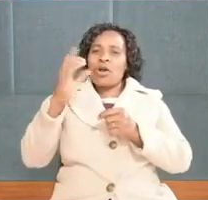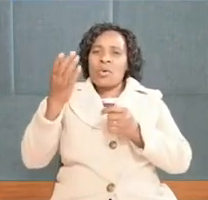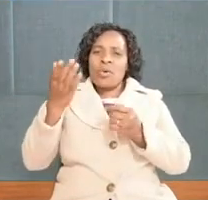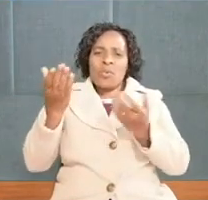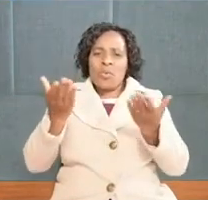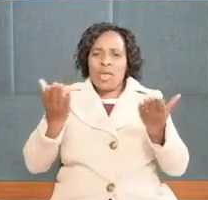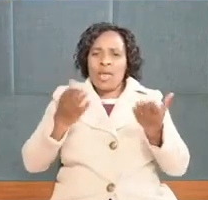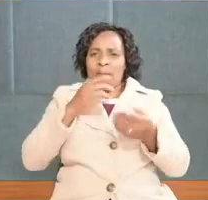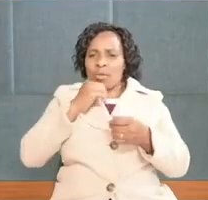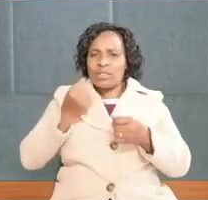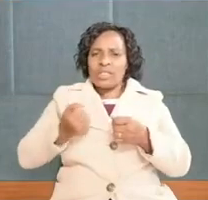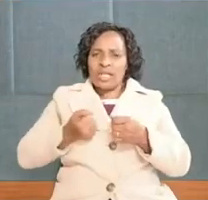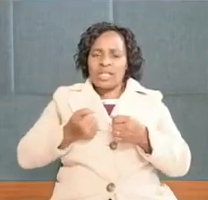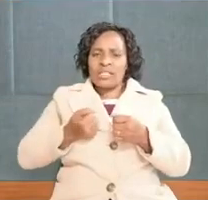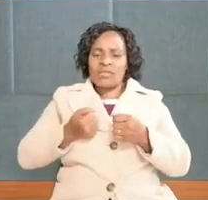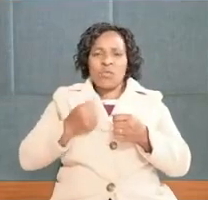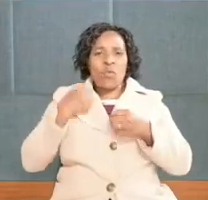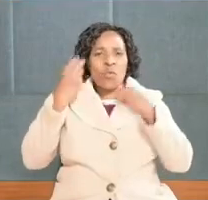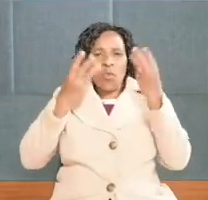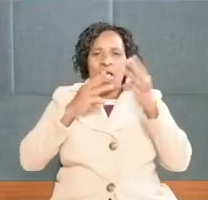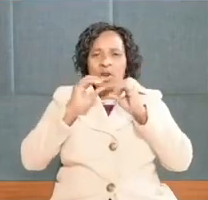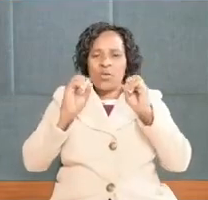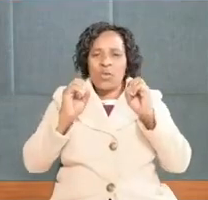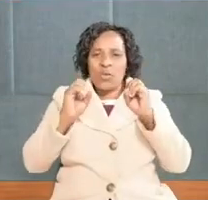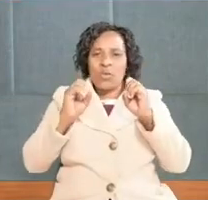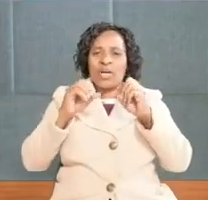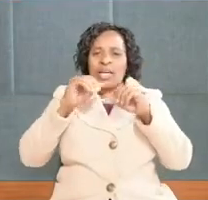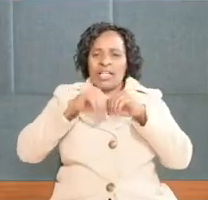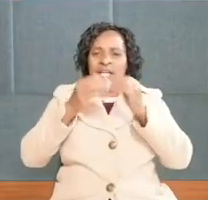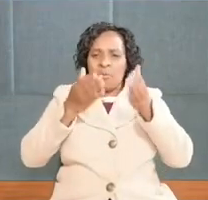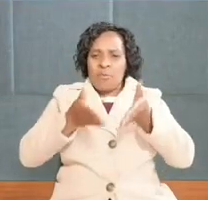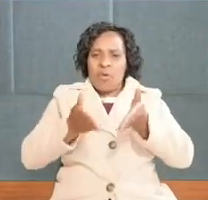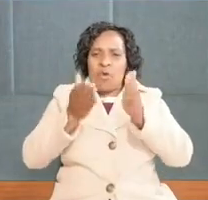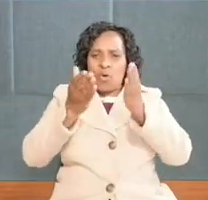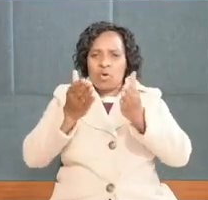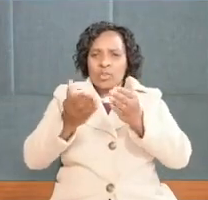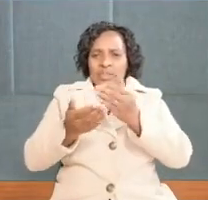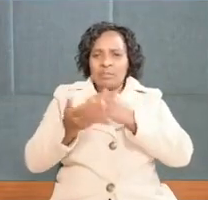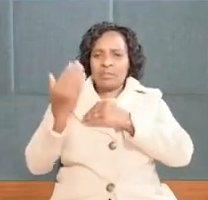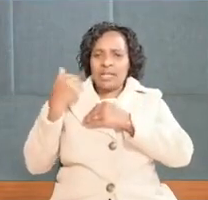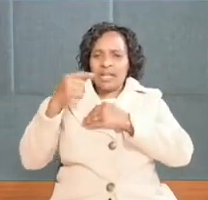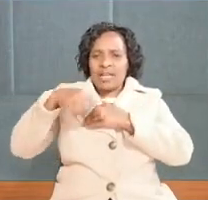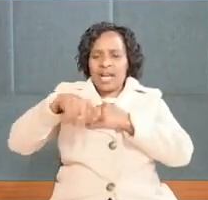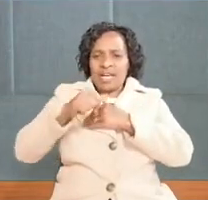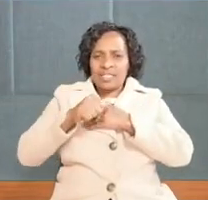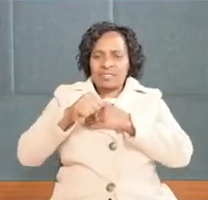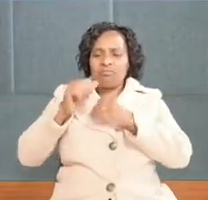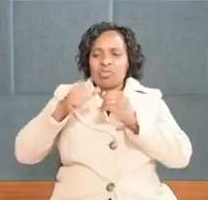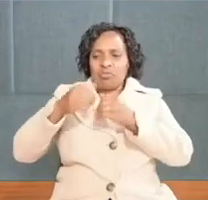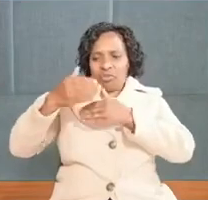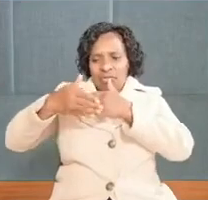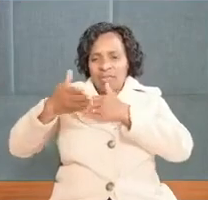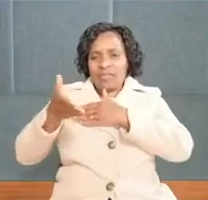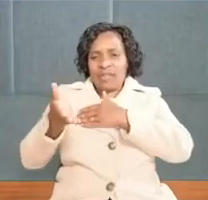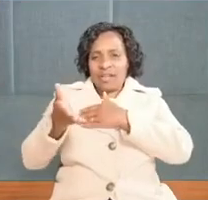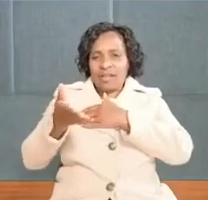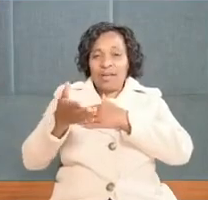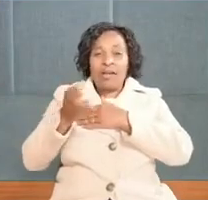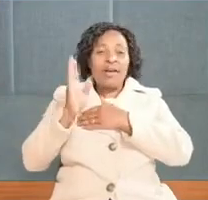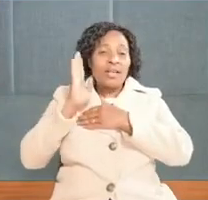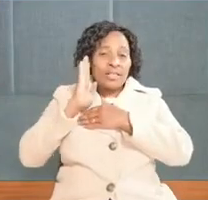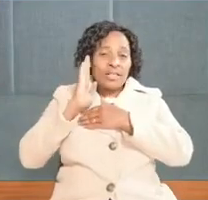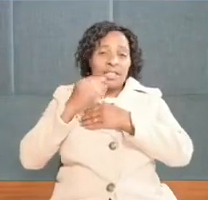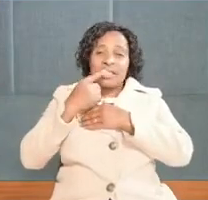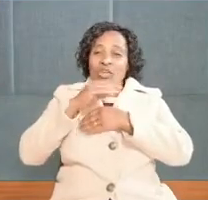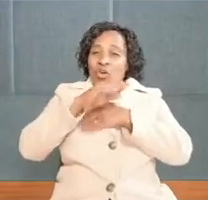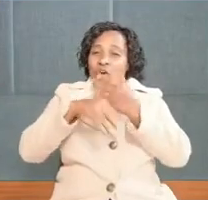boys and girls? Don't worry, they were in the boat just behind us. I think they are at the shore. Listen, I tell